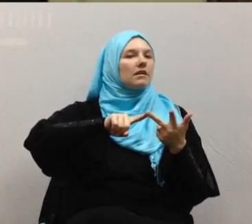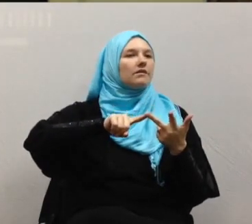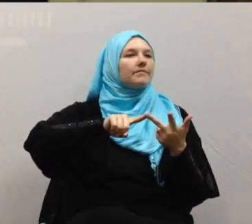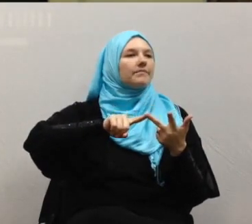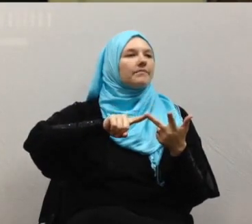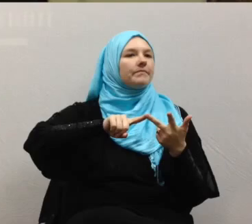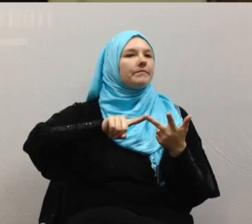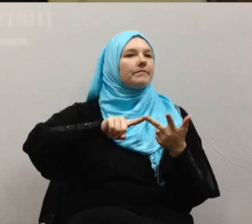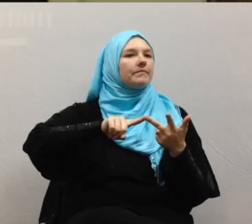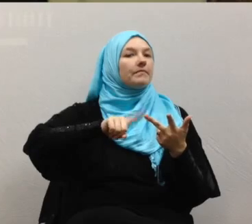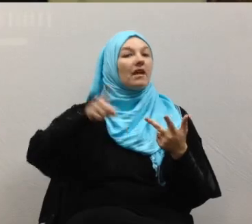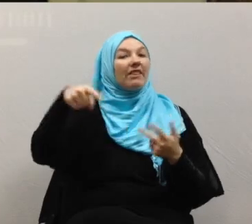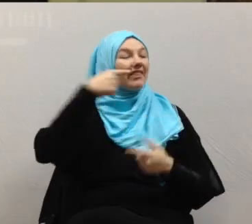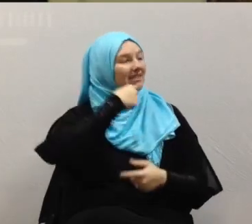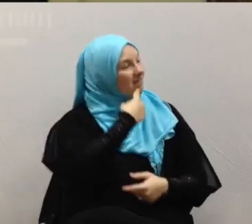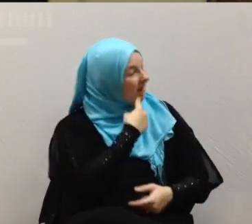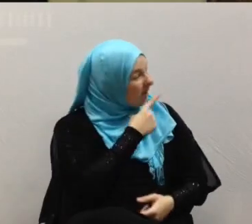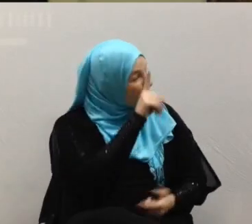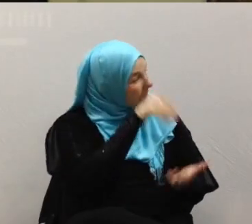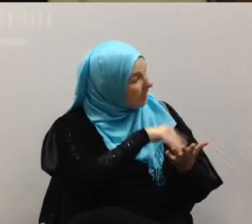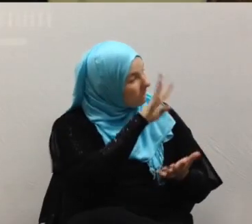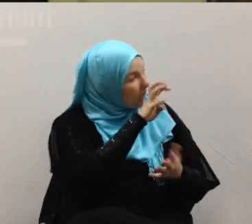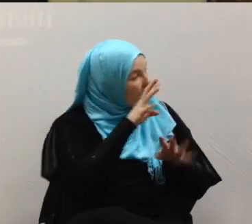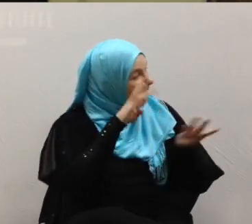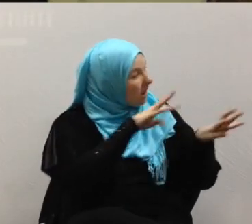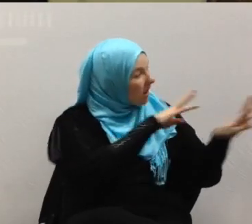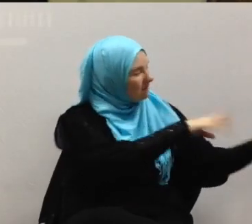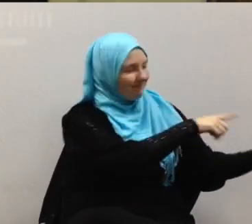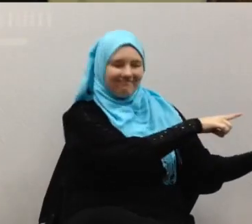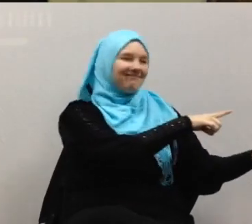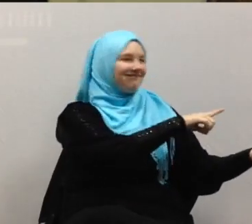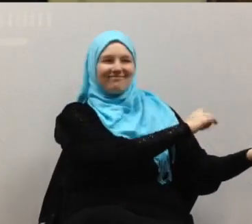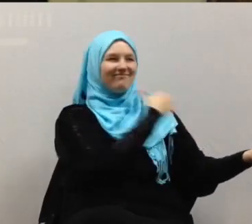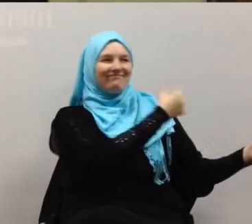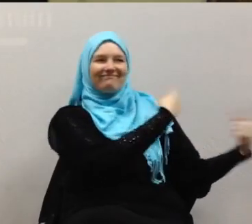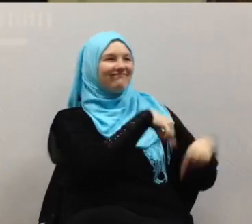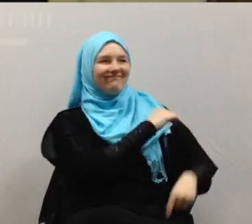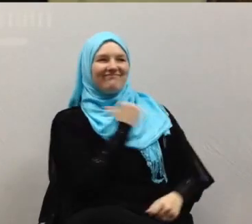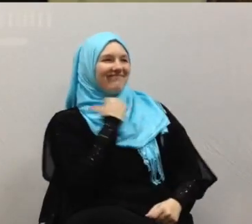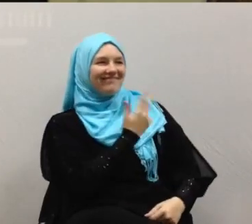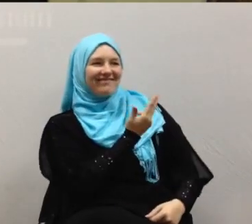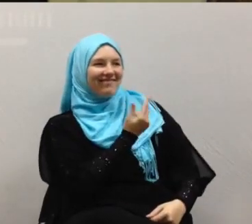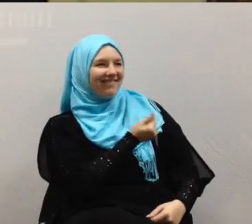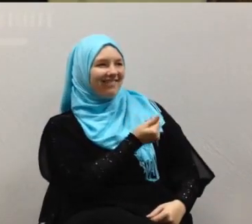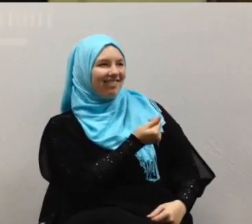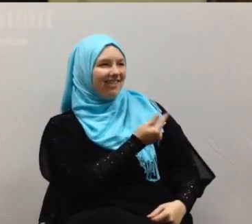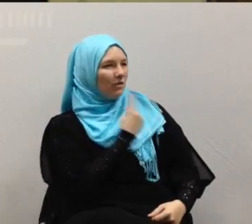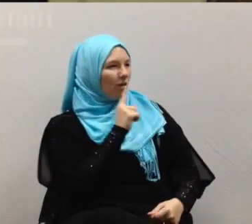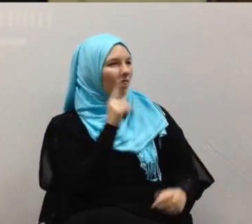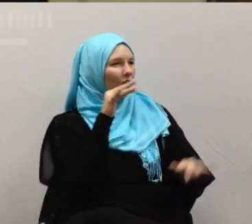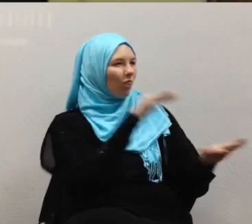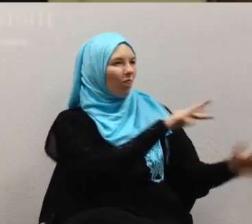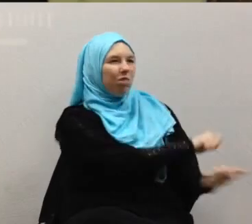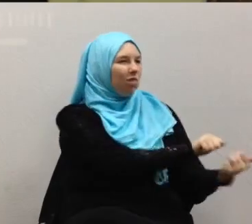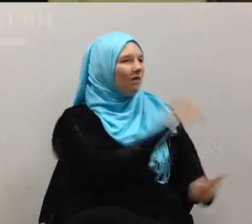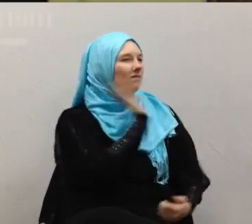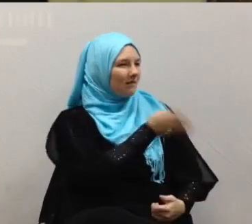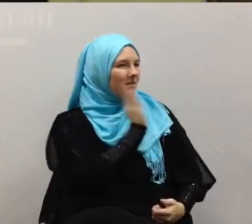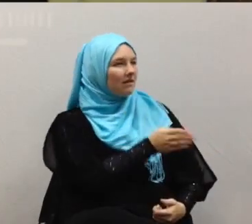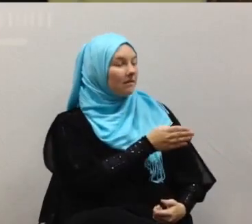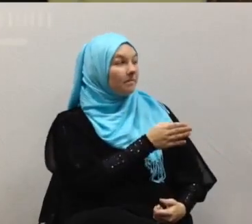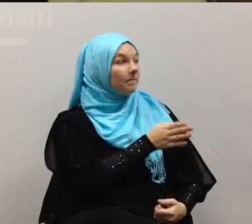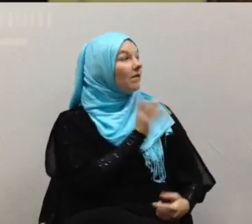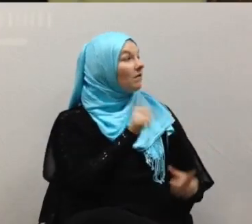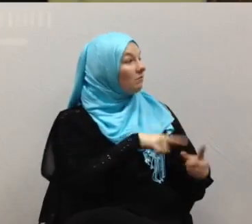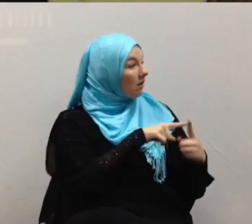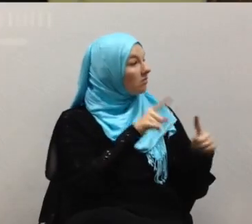will never come back. Not he, not his companions, as the ayat explained to us. But Allah brought him back.